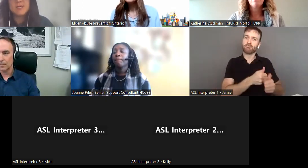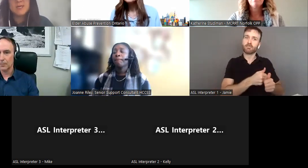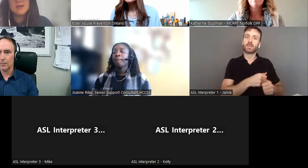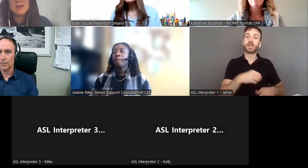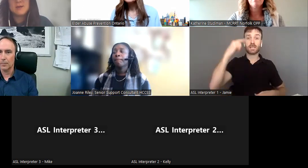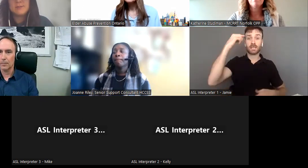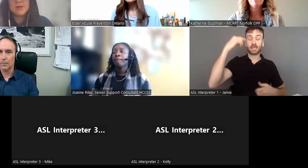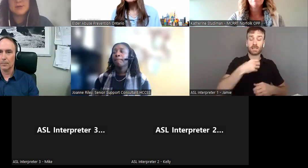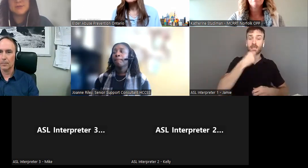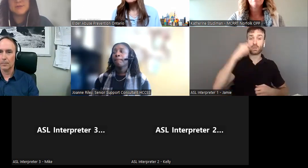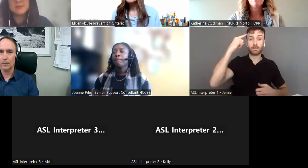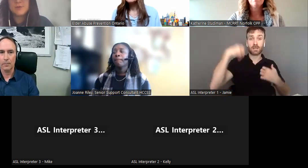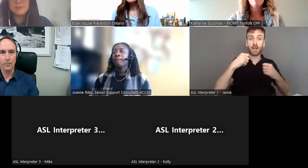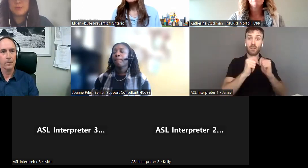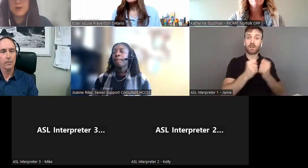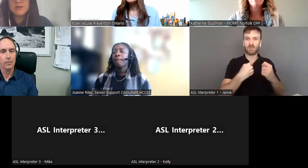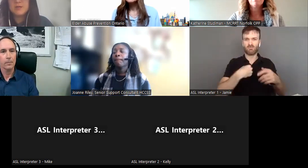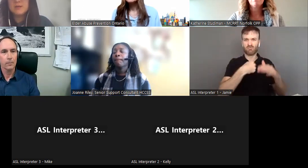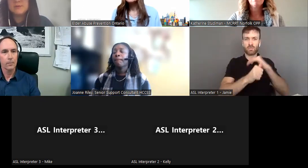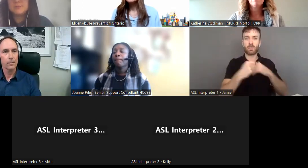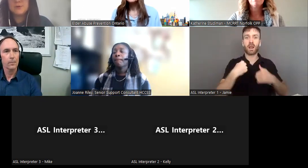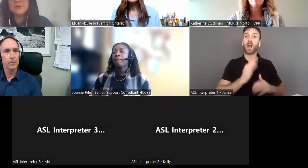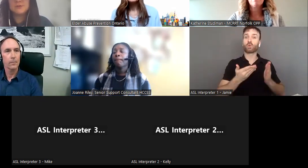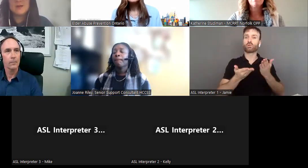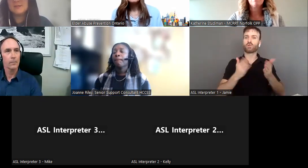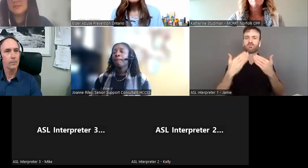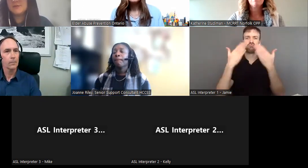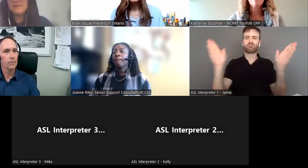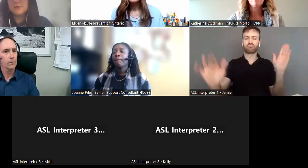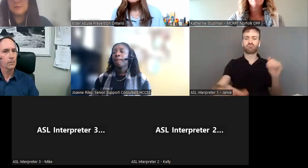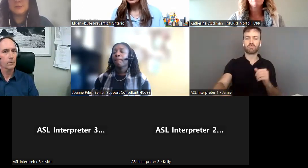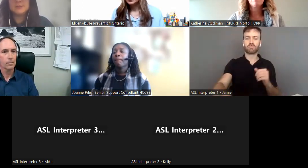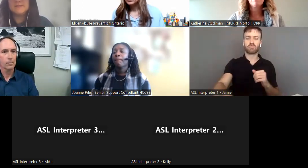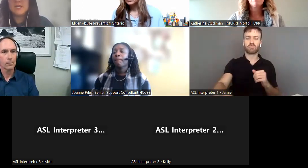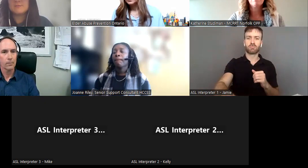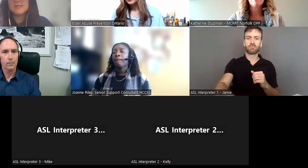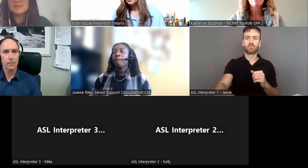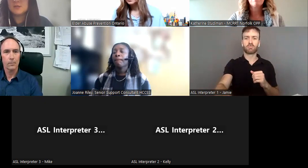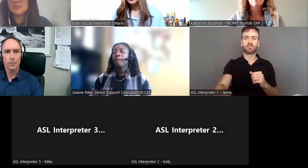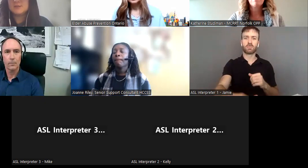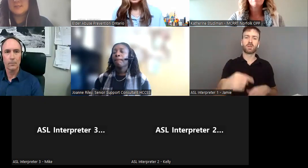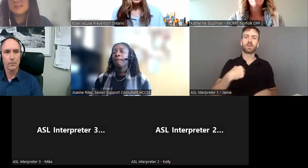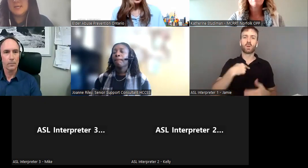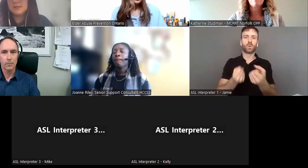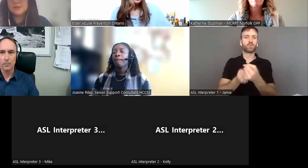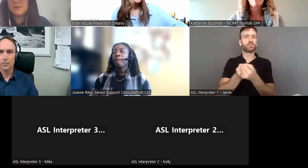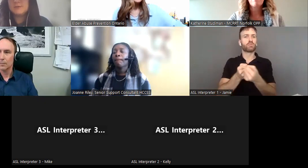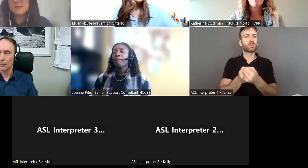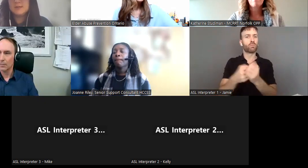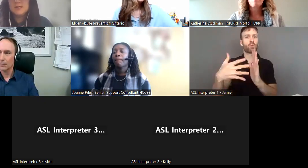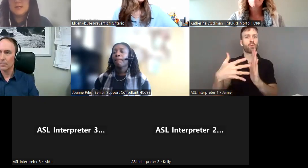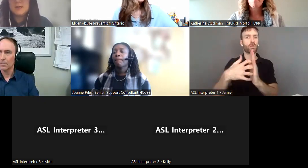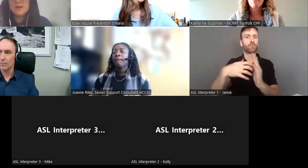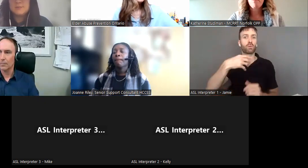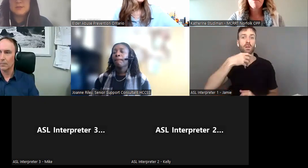team, but our service is quite broad. We support older adults who are vulnerable or living at risk, not just addressing the elder